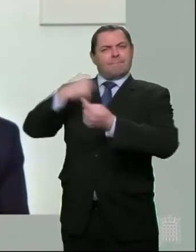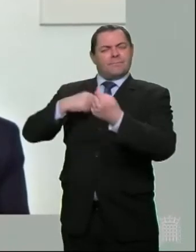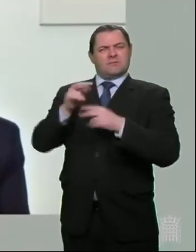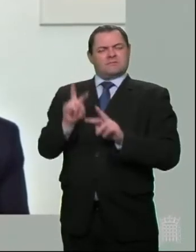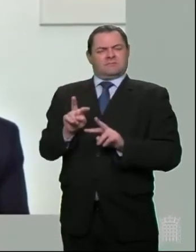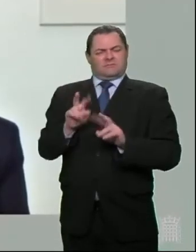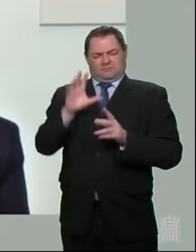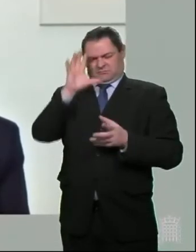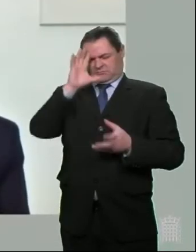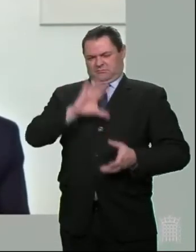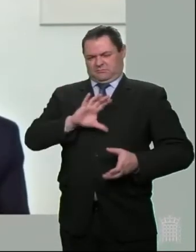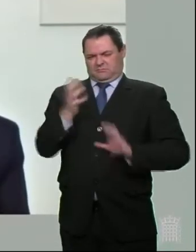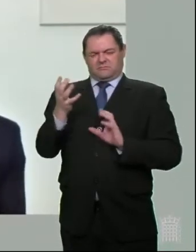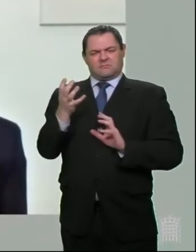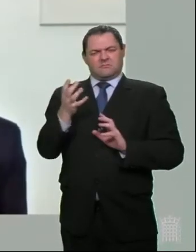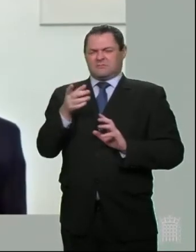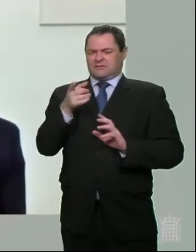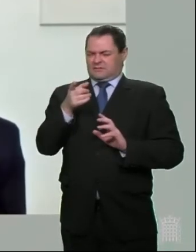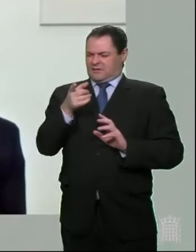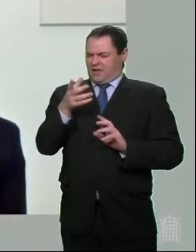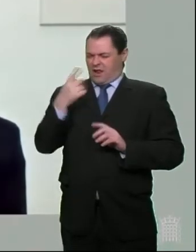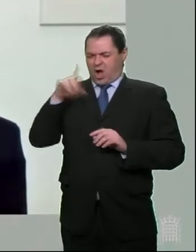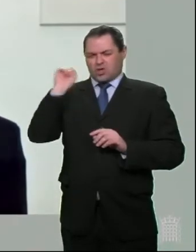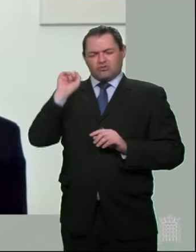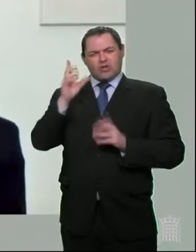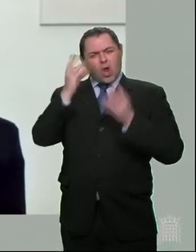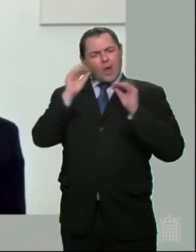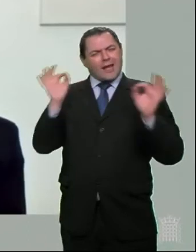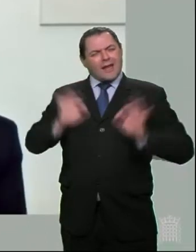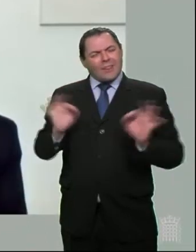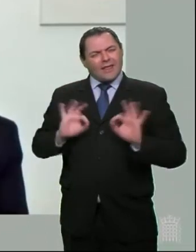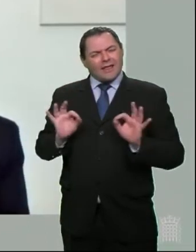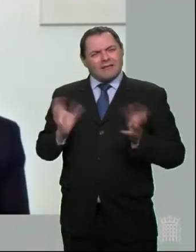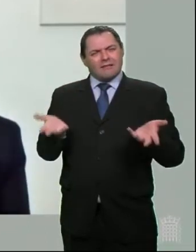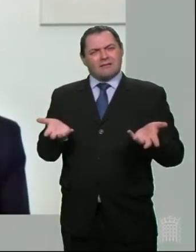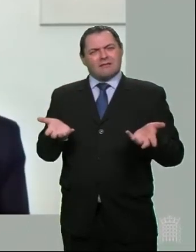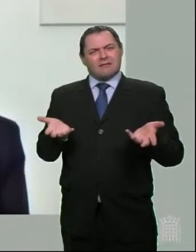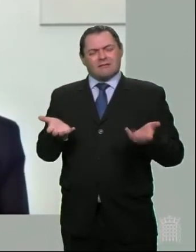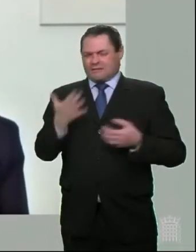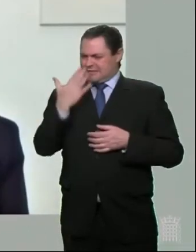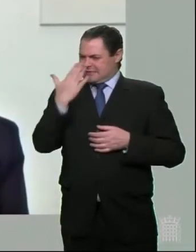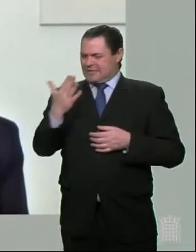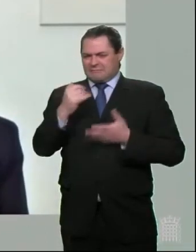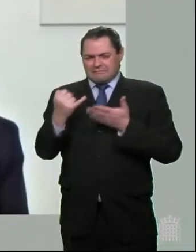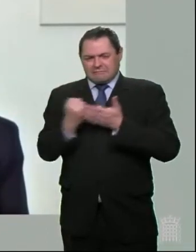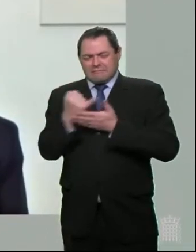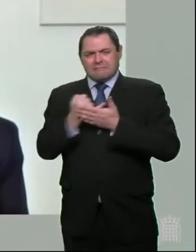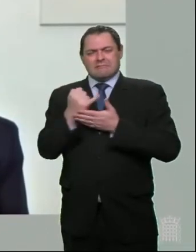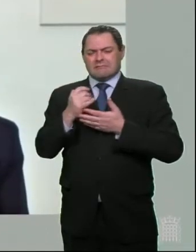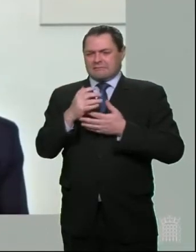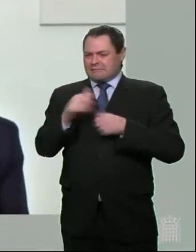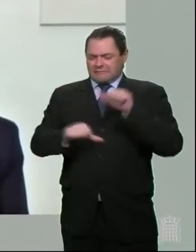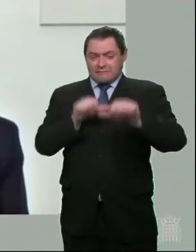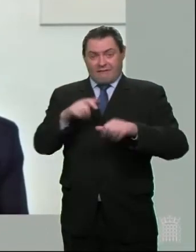the lessons of last year. And I fear that as a result, we'll see more tragedy and more grim